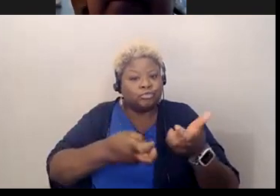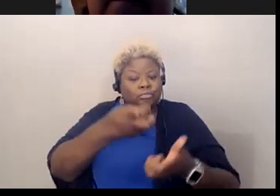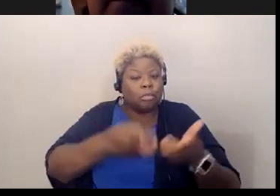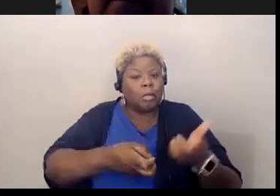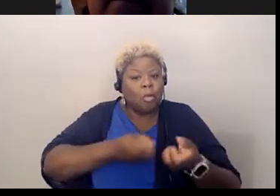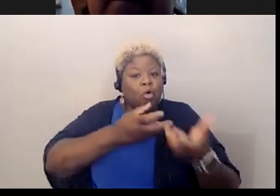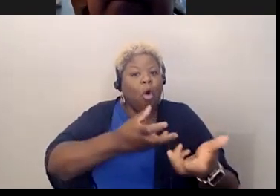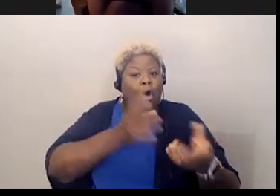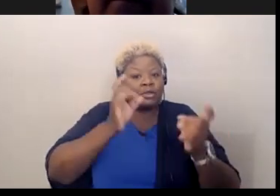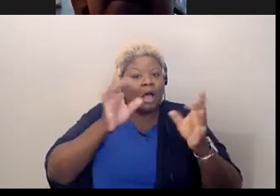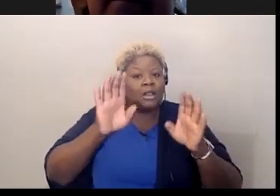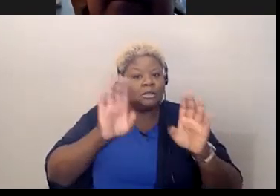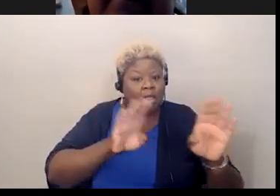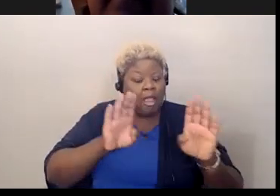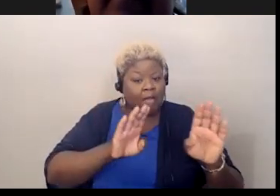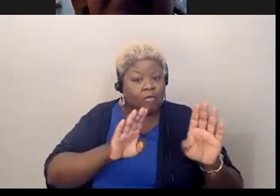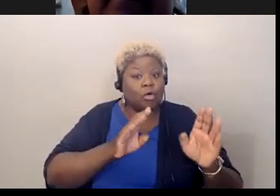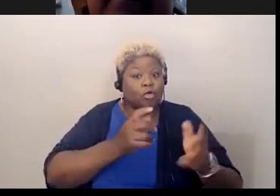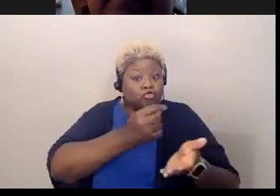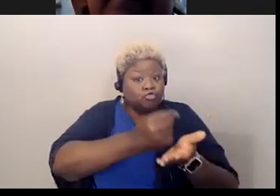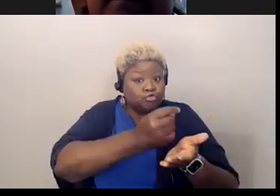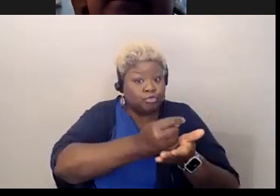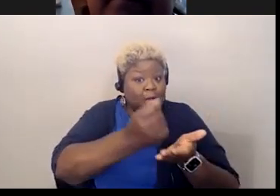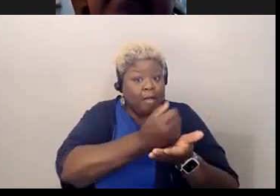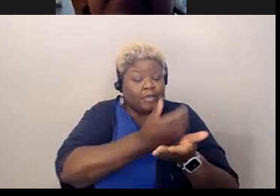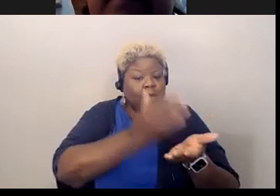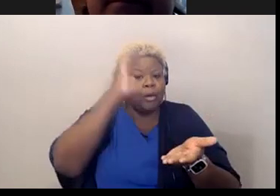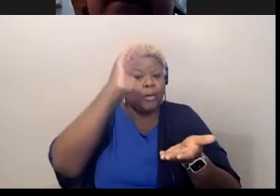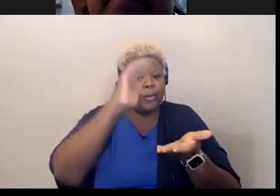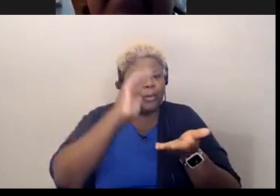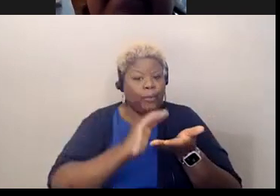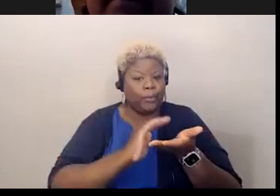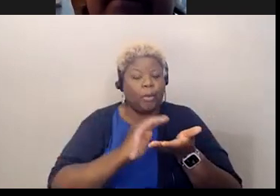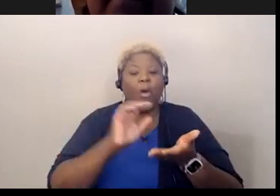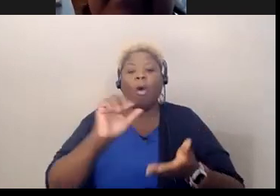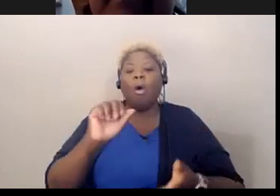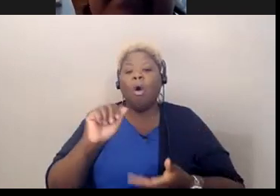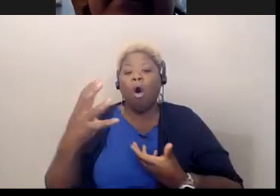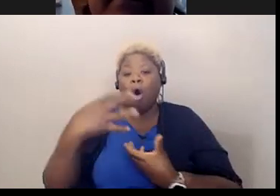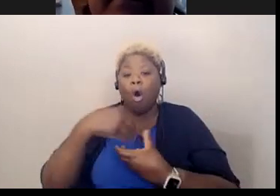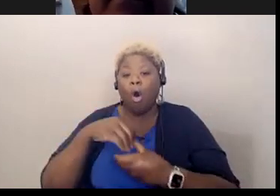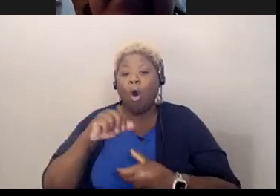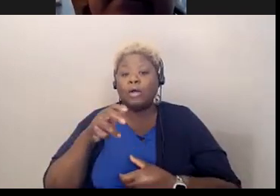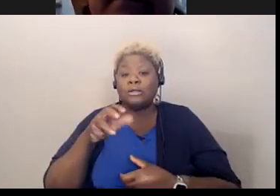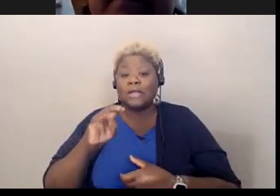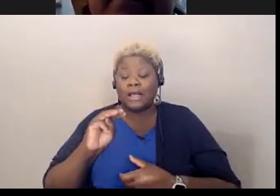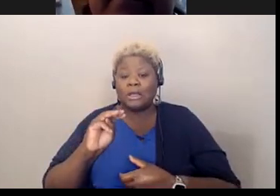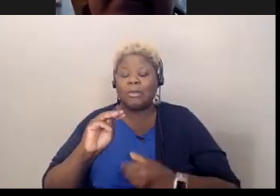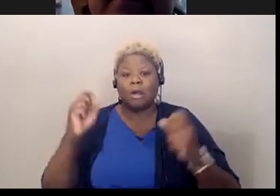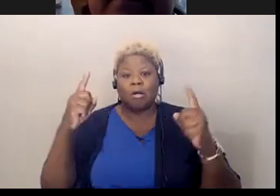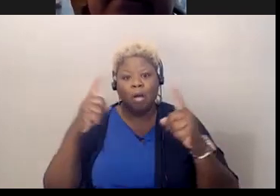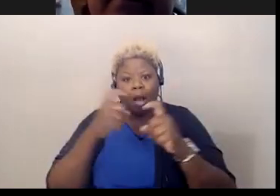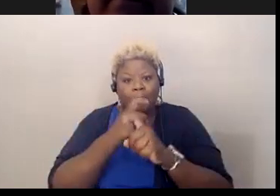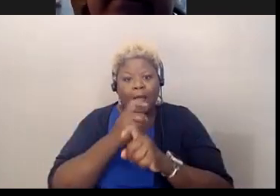seizures, all behavior was eliminated. Autism is a complex neurodevelopment disorder with a high prevalence